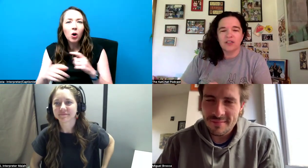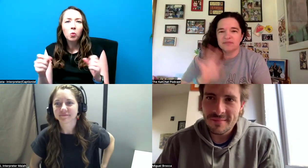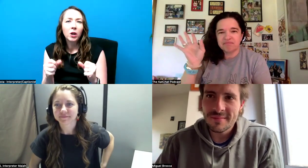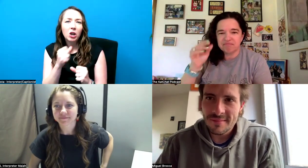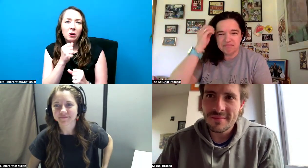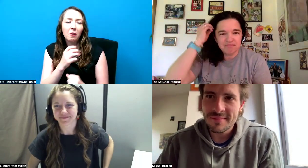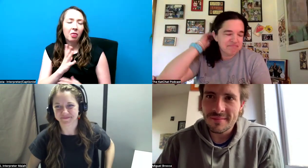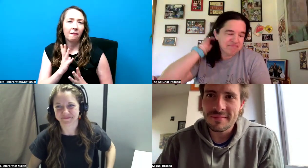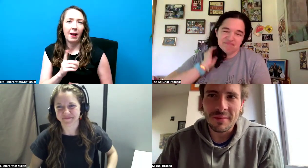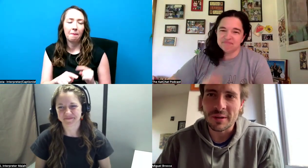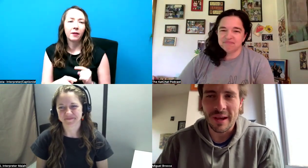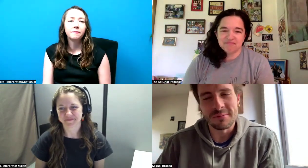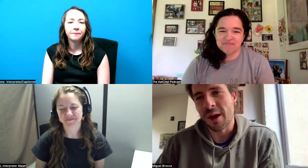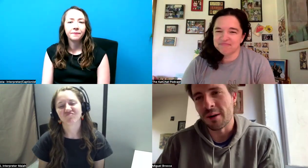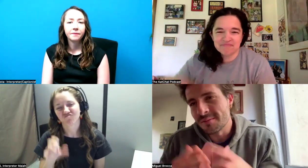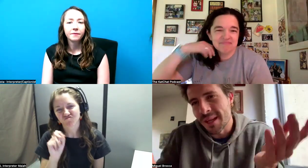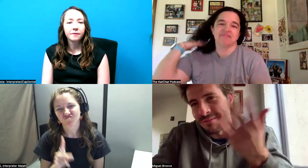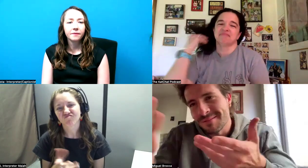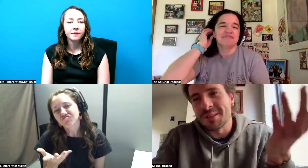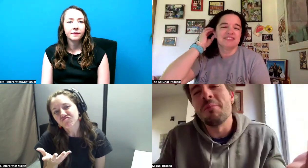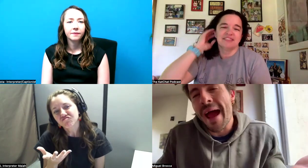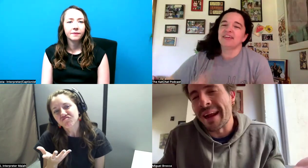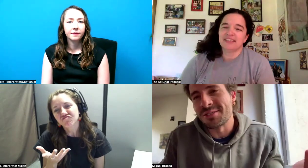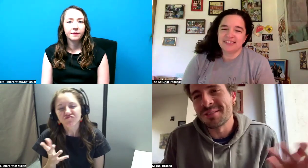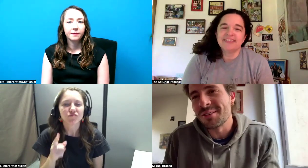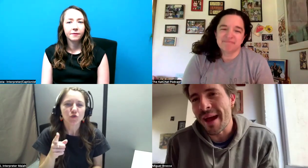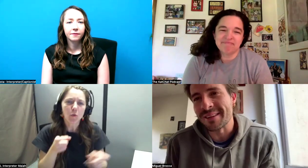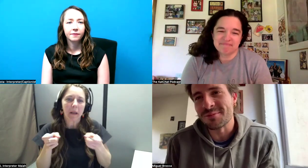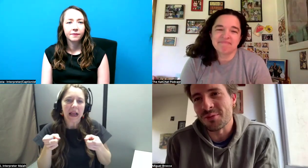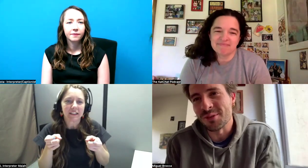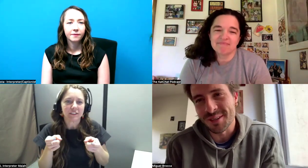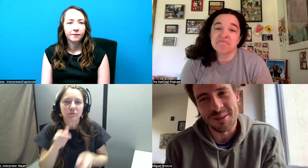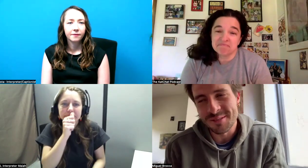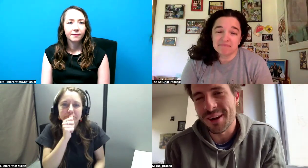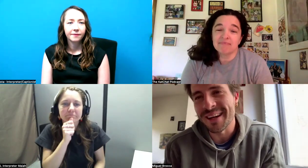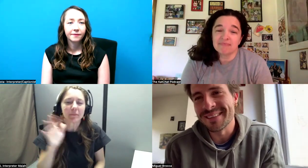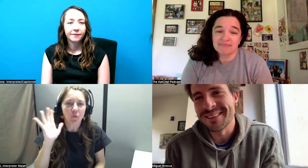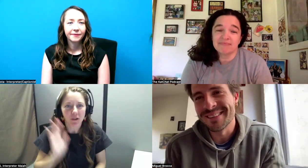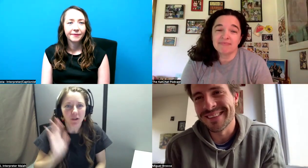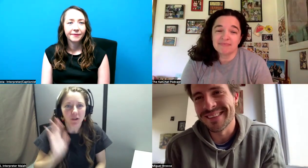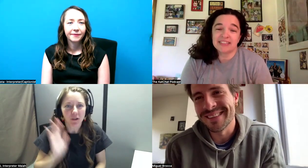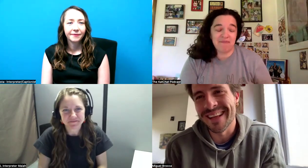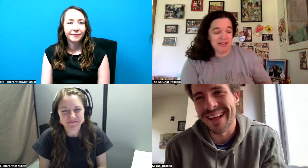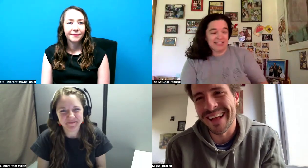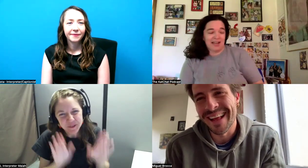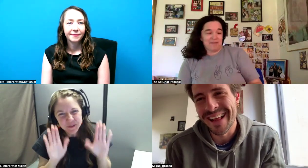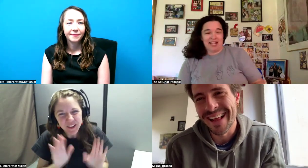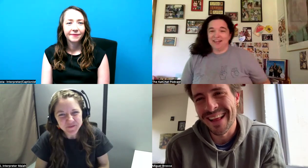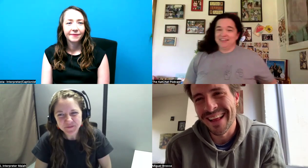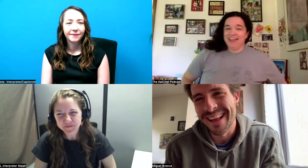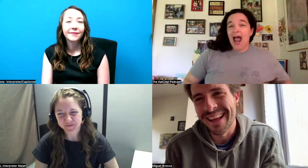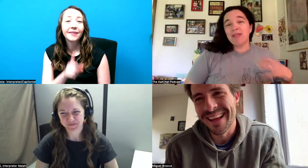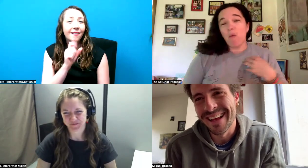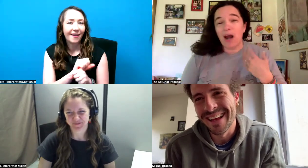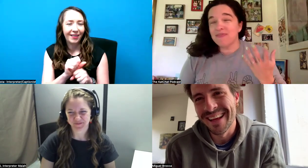Uh, Okay. Well, then you managed. You managed before, so great. definitely,